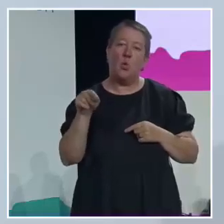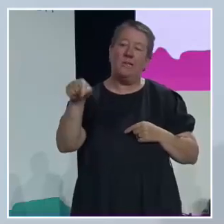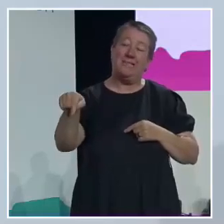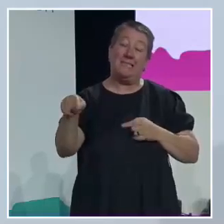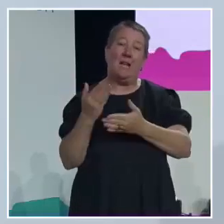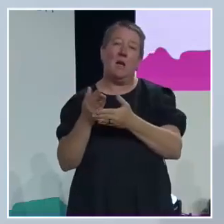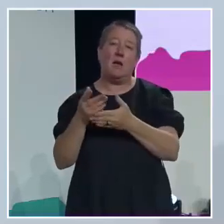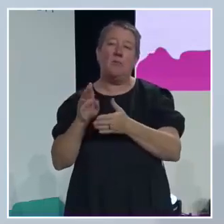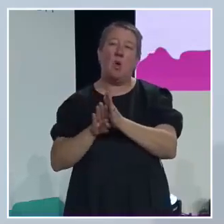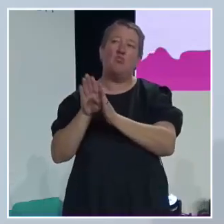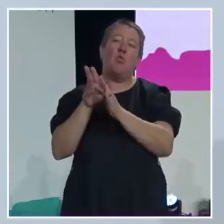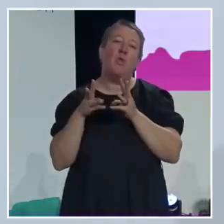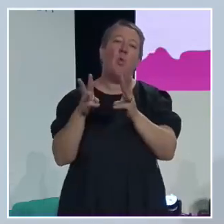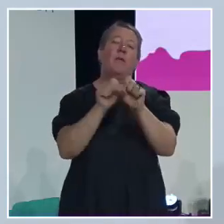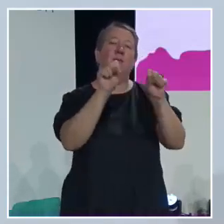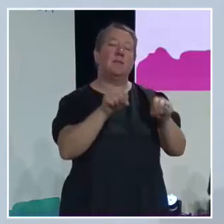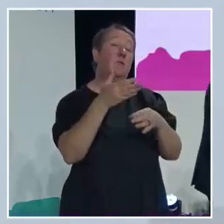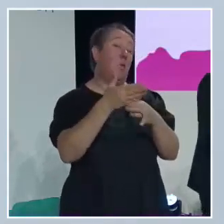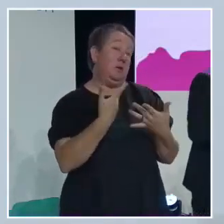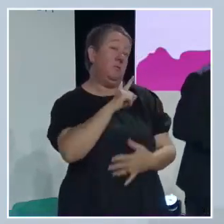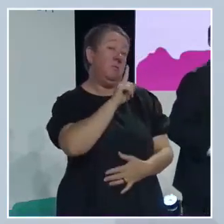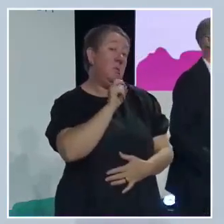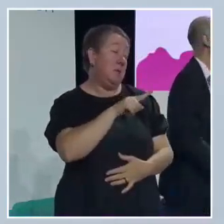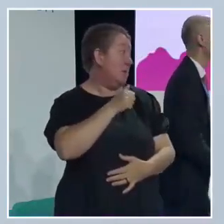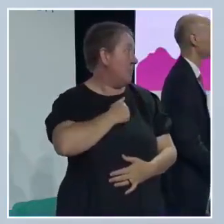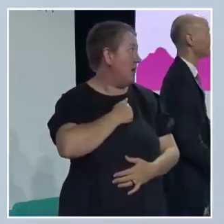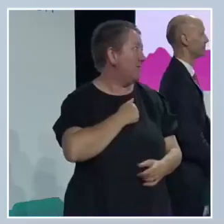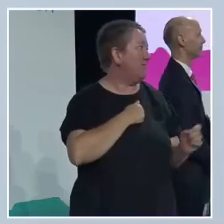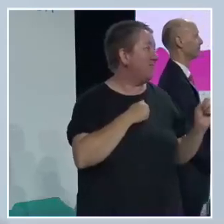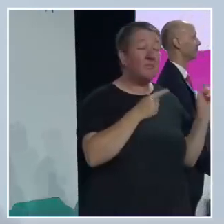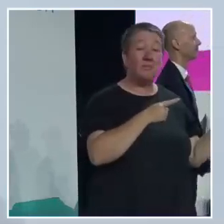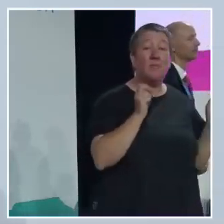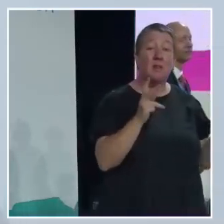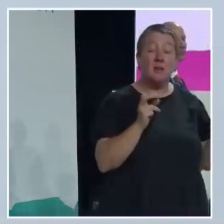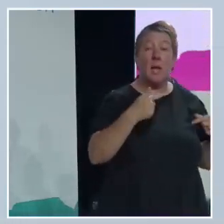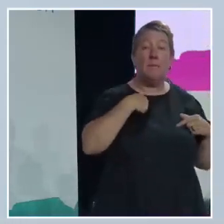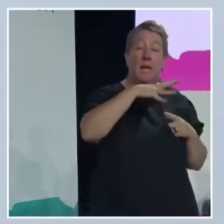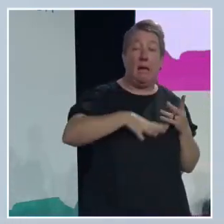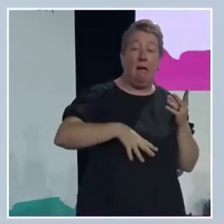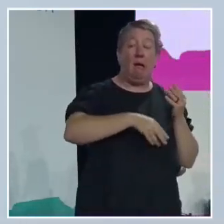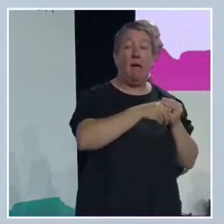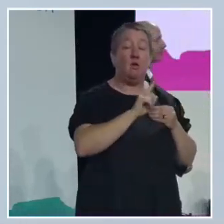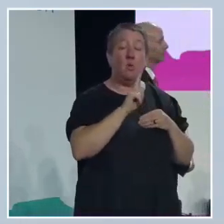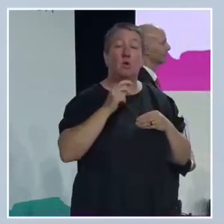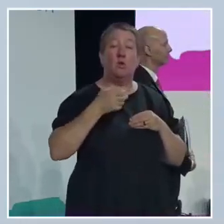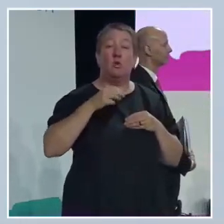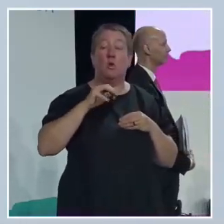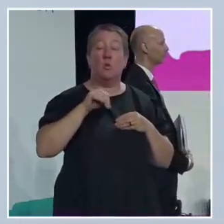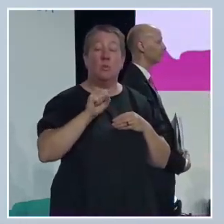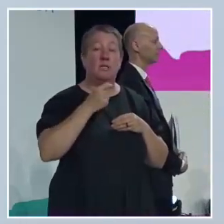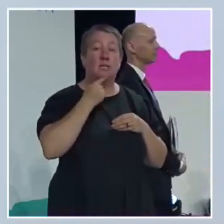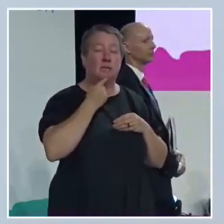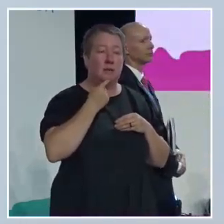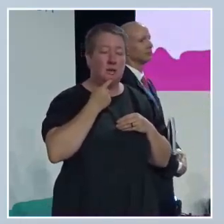system works? That would be my question, maybe. Brilliant. So I would like to build on what Thomas had mentioned. I want to